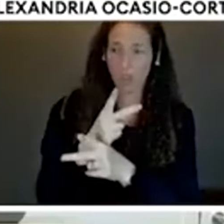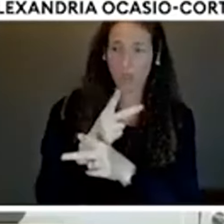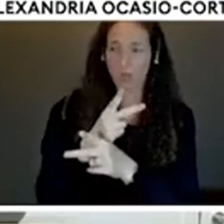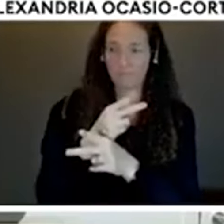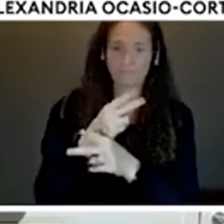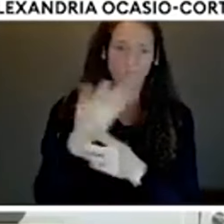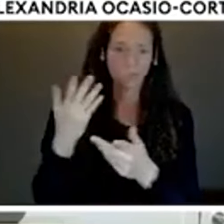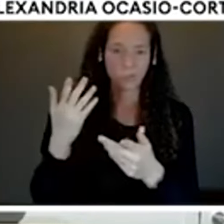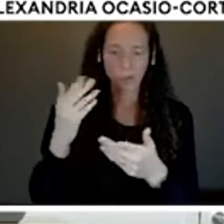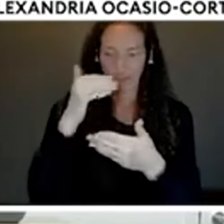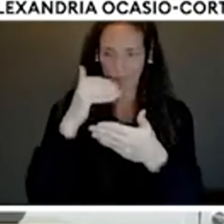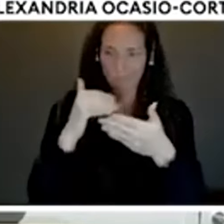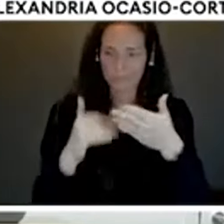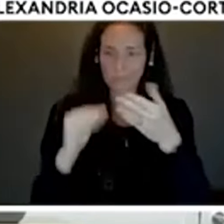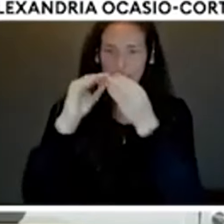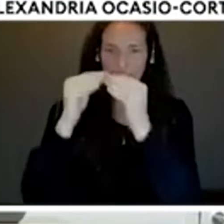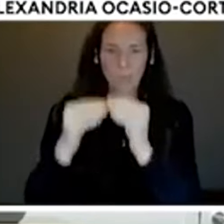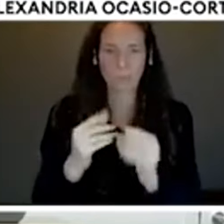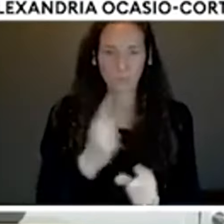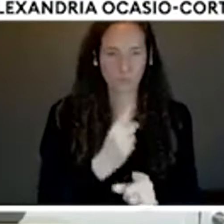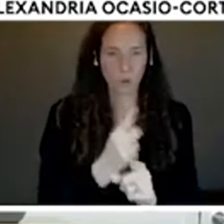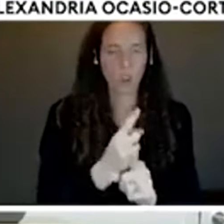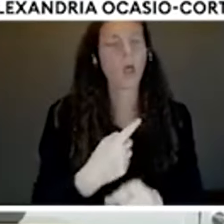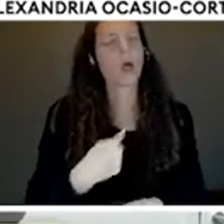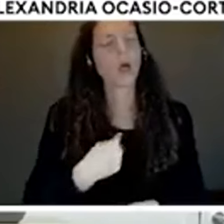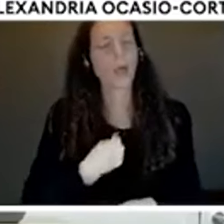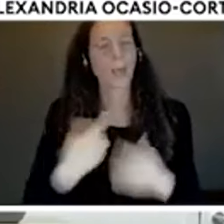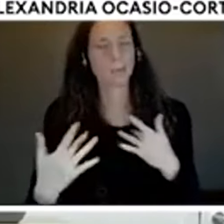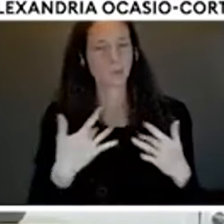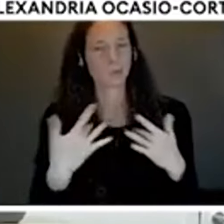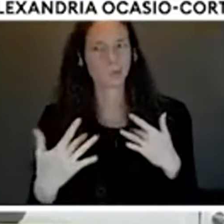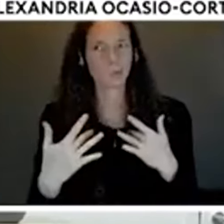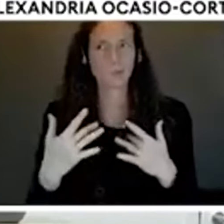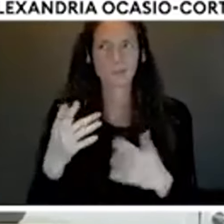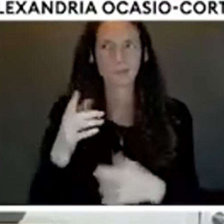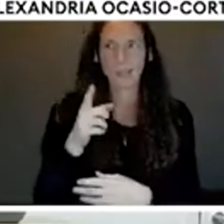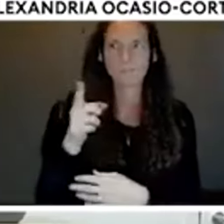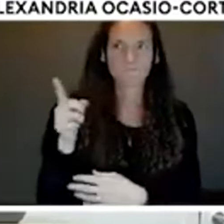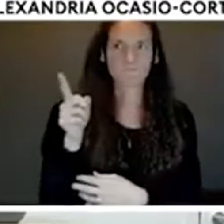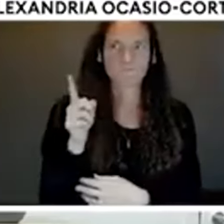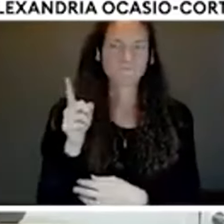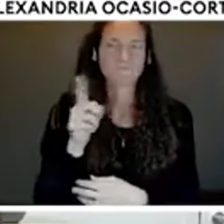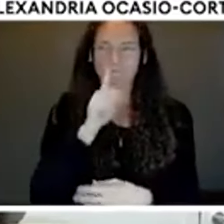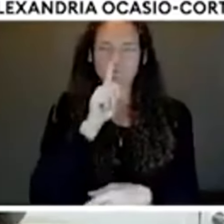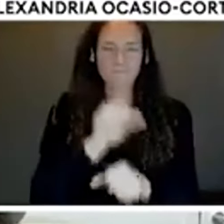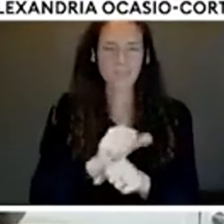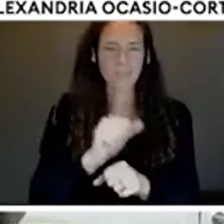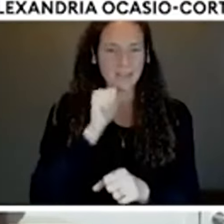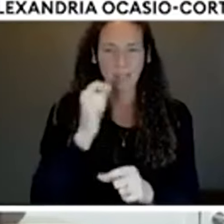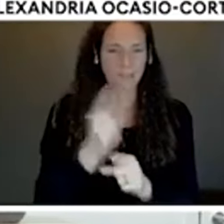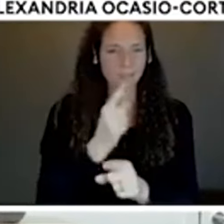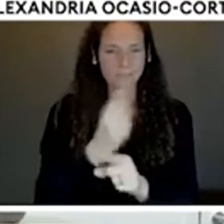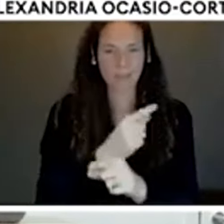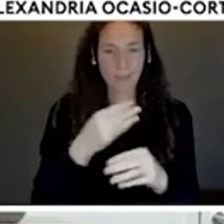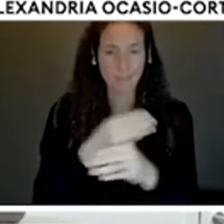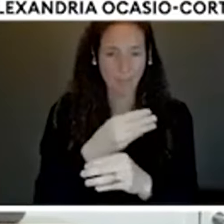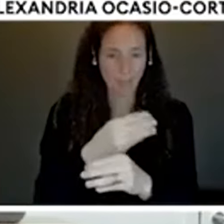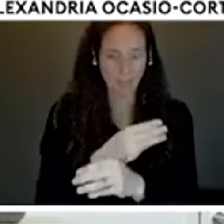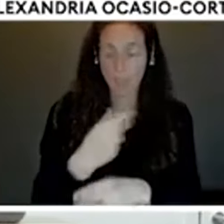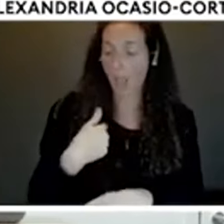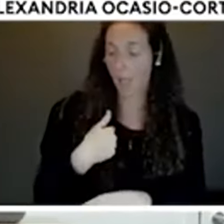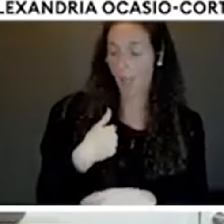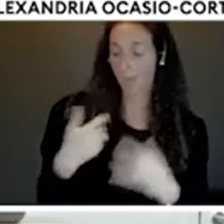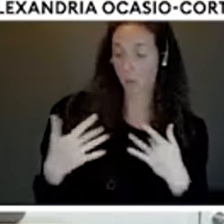not been an actual accounting of that. And I am very concerned that we are using the migrant